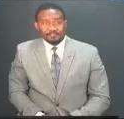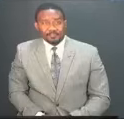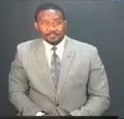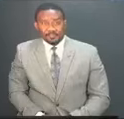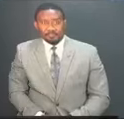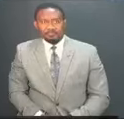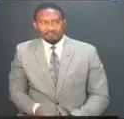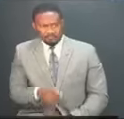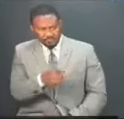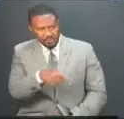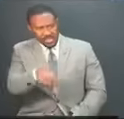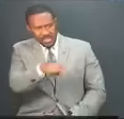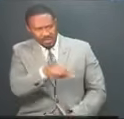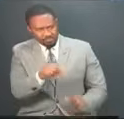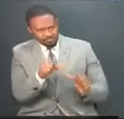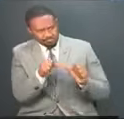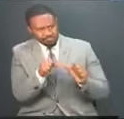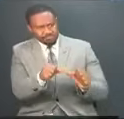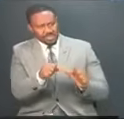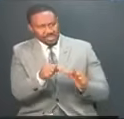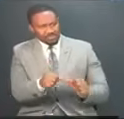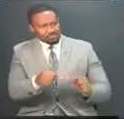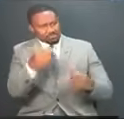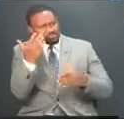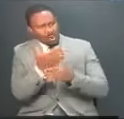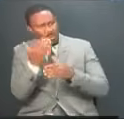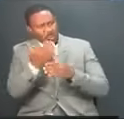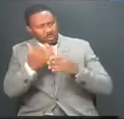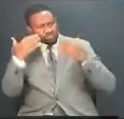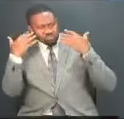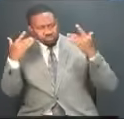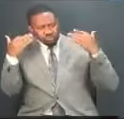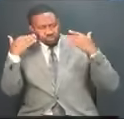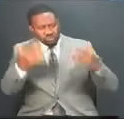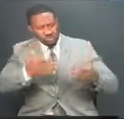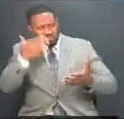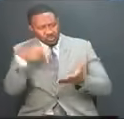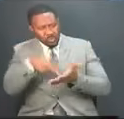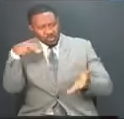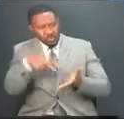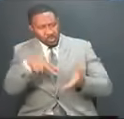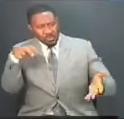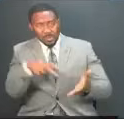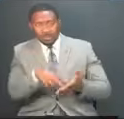continued behaving this way until the